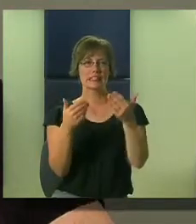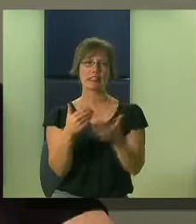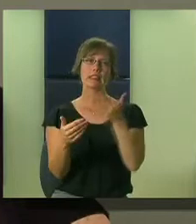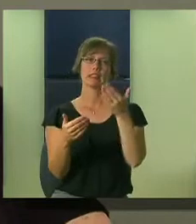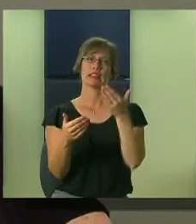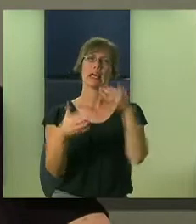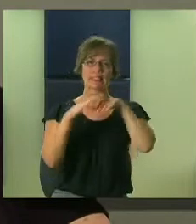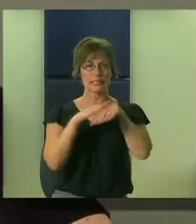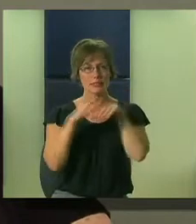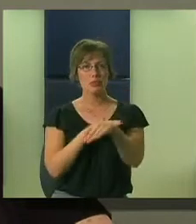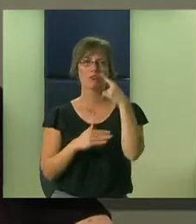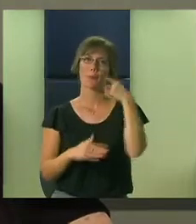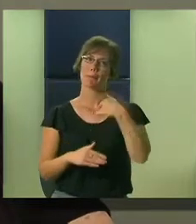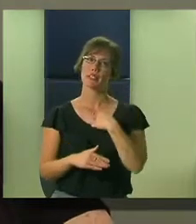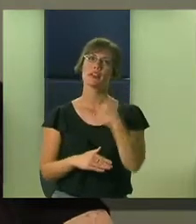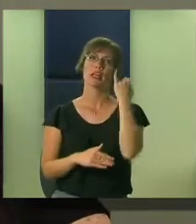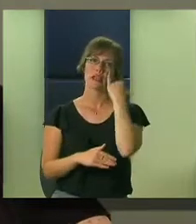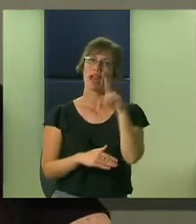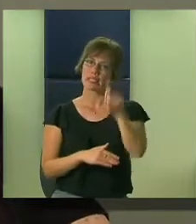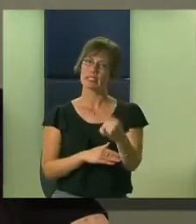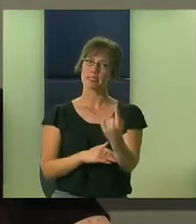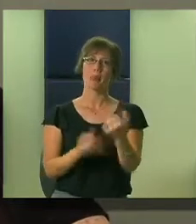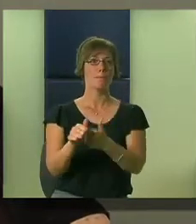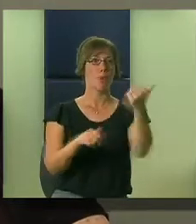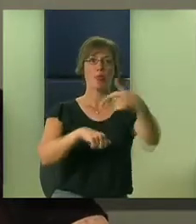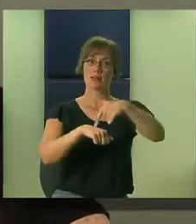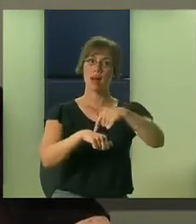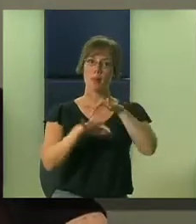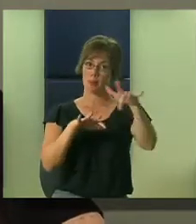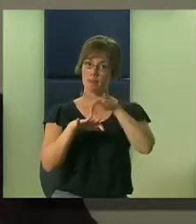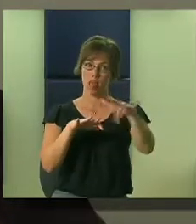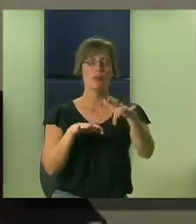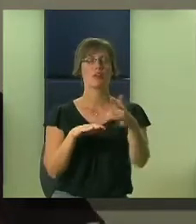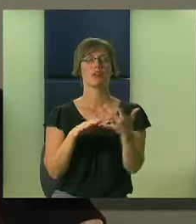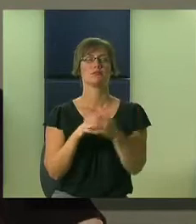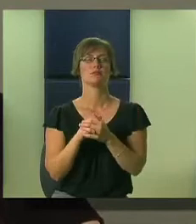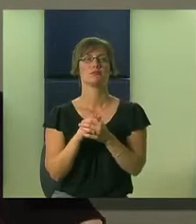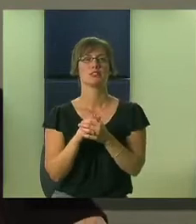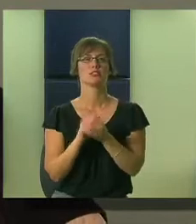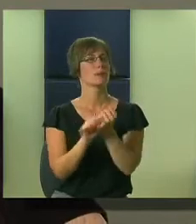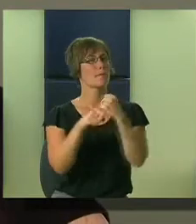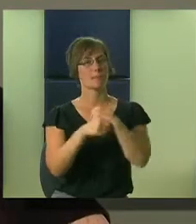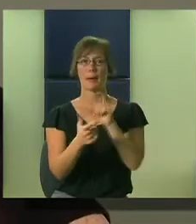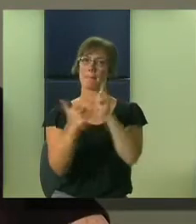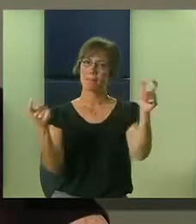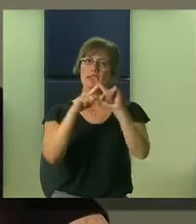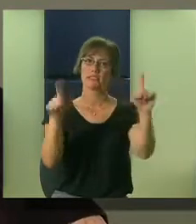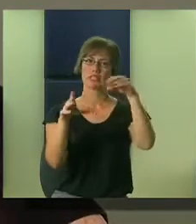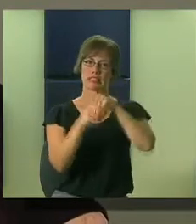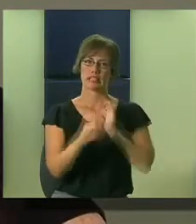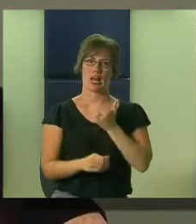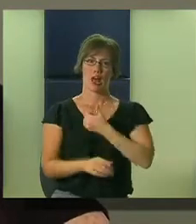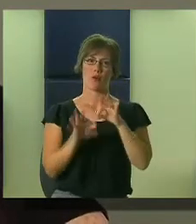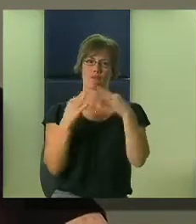It's just, I've easily accessible for me. It's been, if I've needed something, most of the time they've been available.